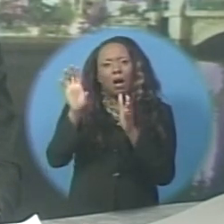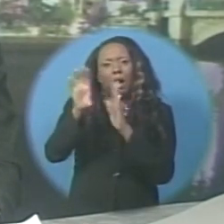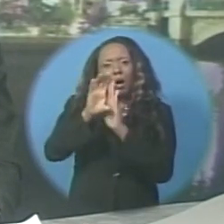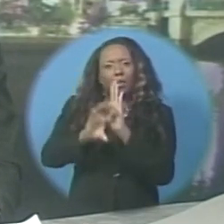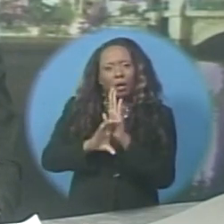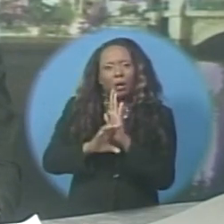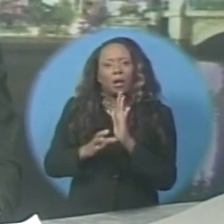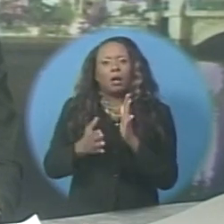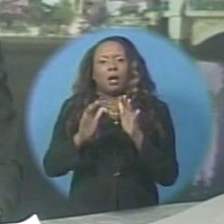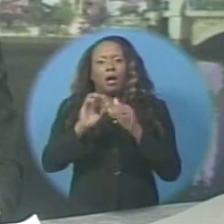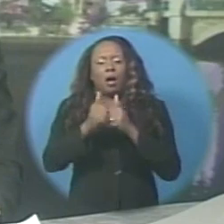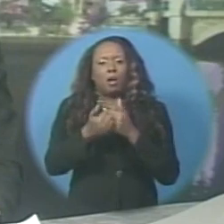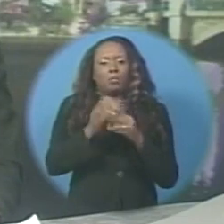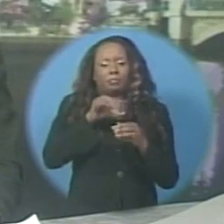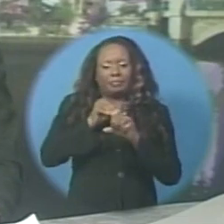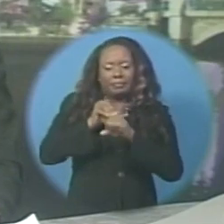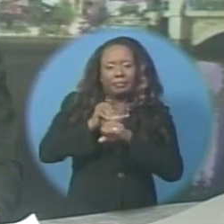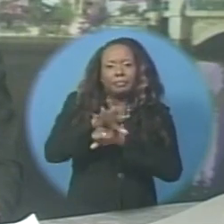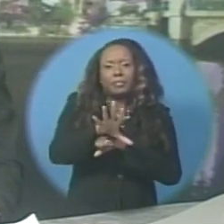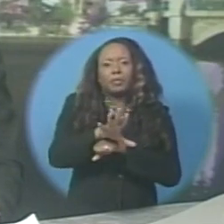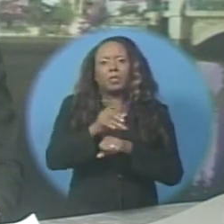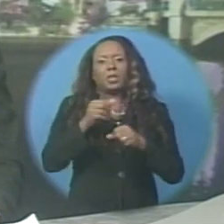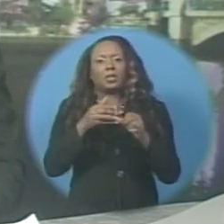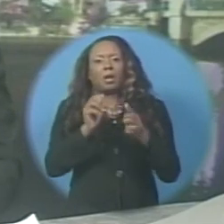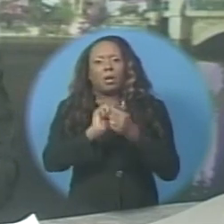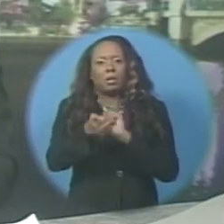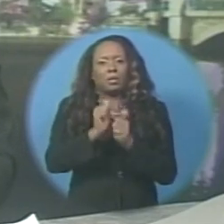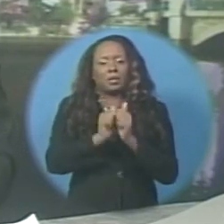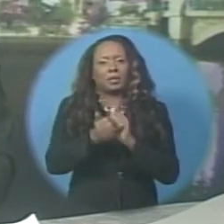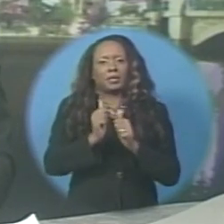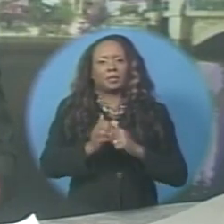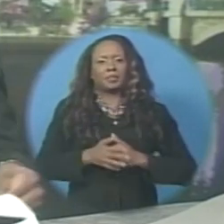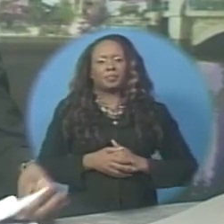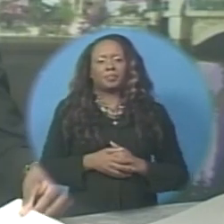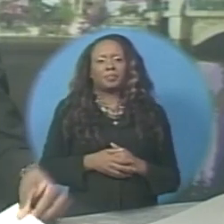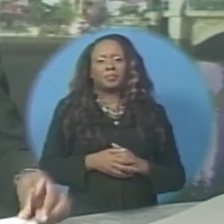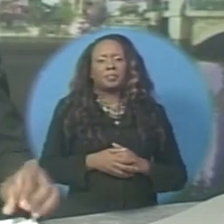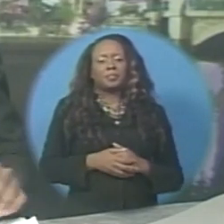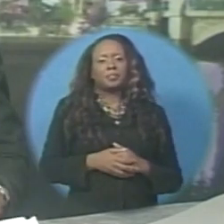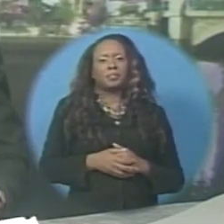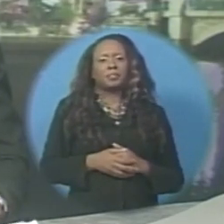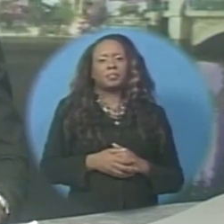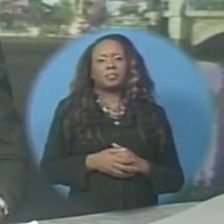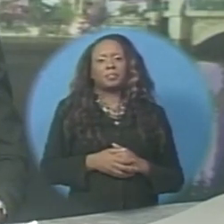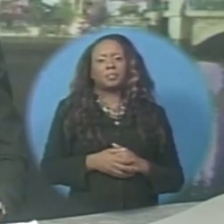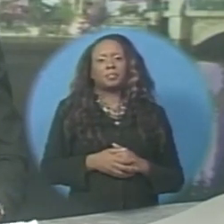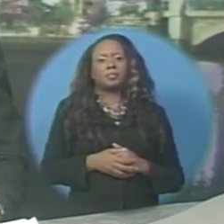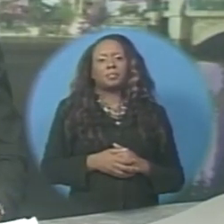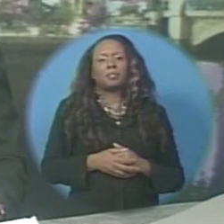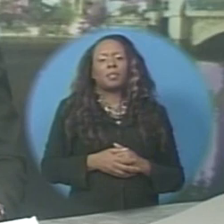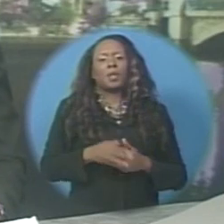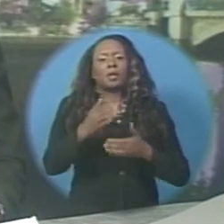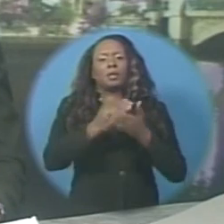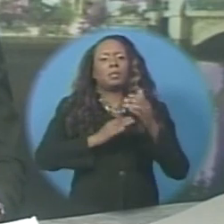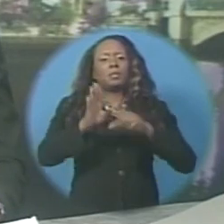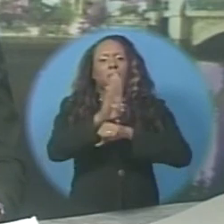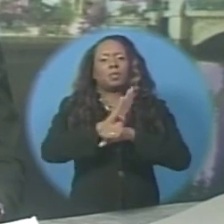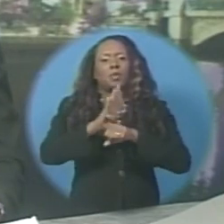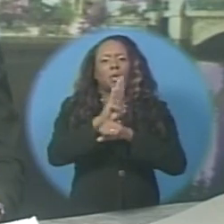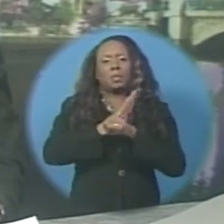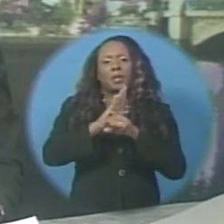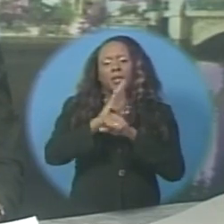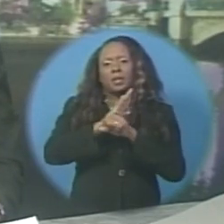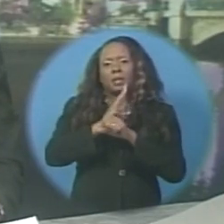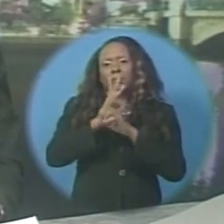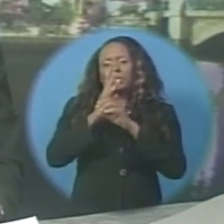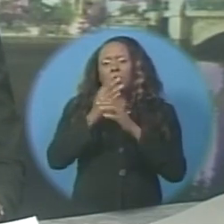have on competition and the significant impact it could have on fuel prices. Some of the island's attractions lack